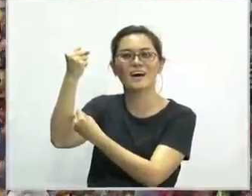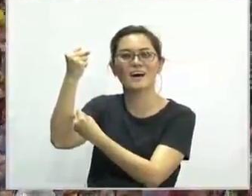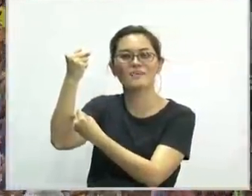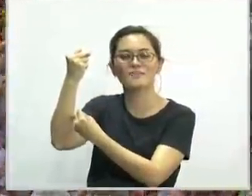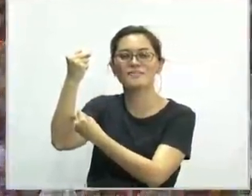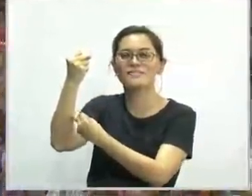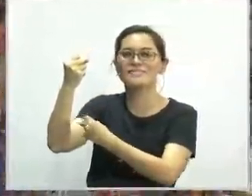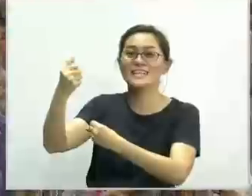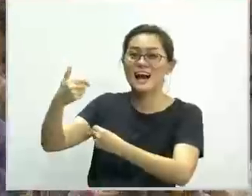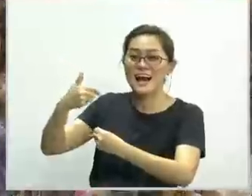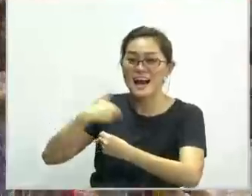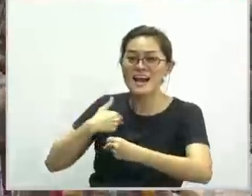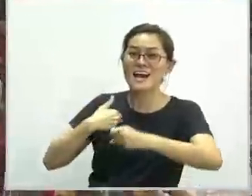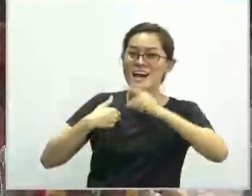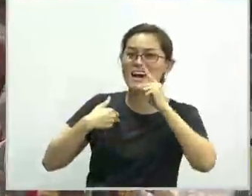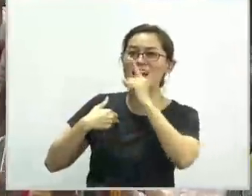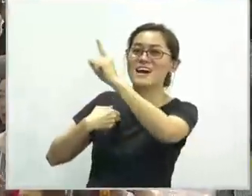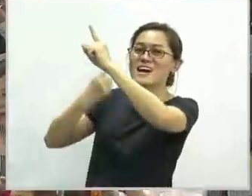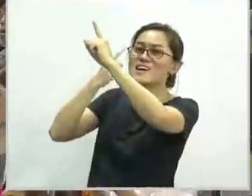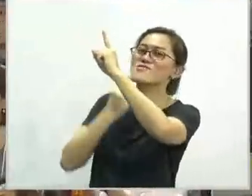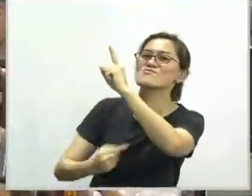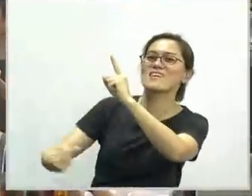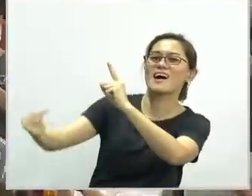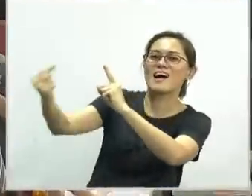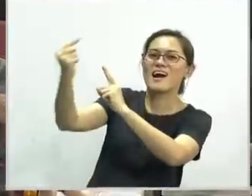I cry out to you tonight.